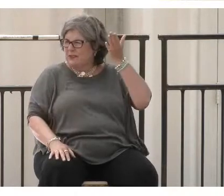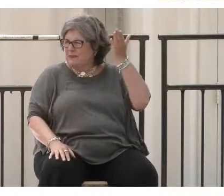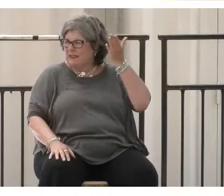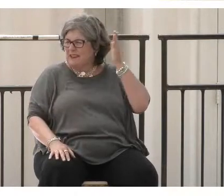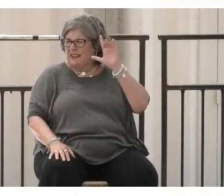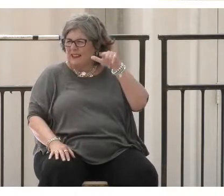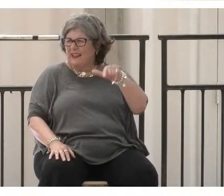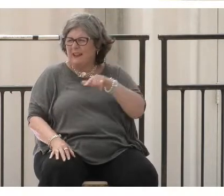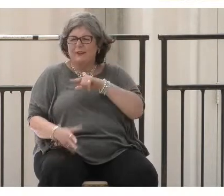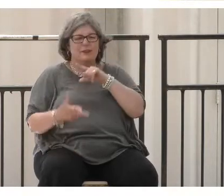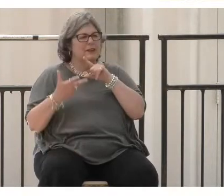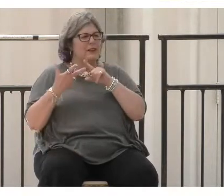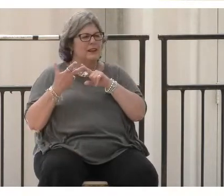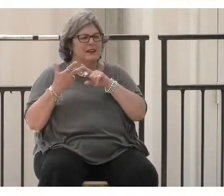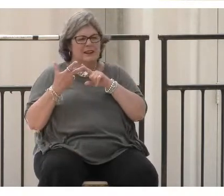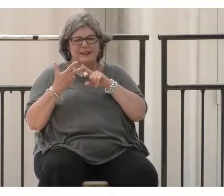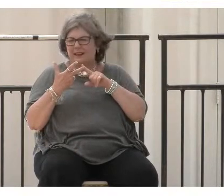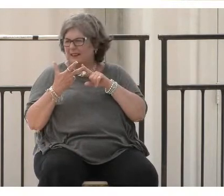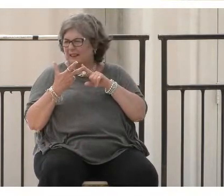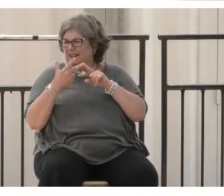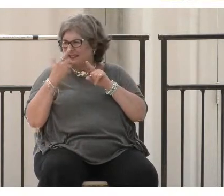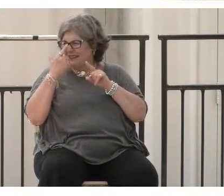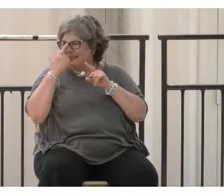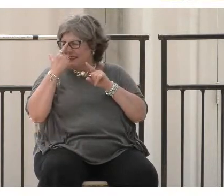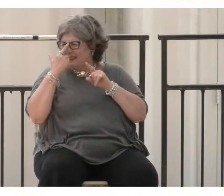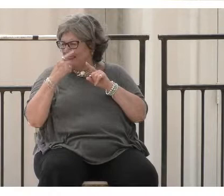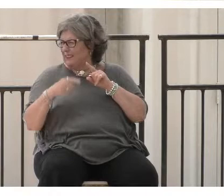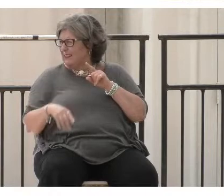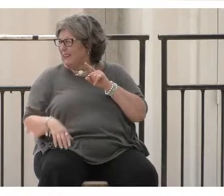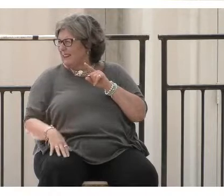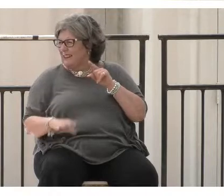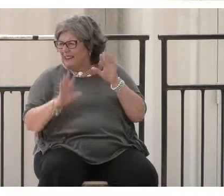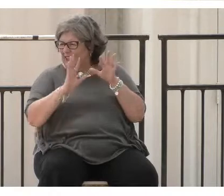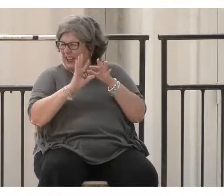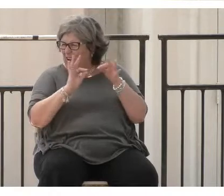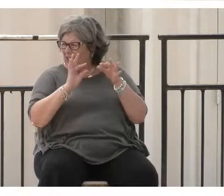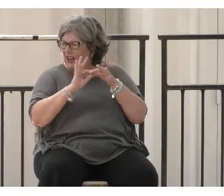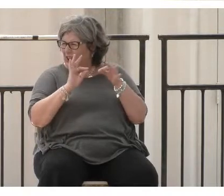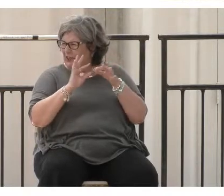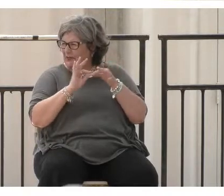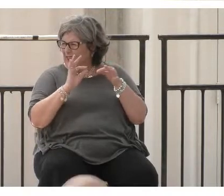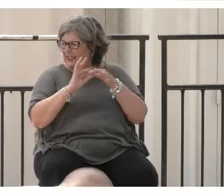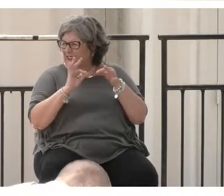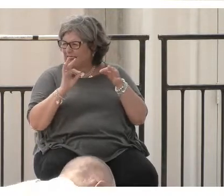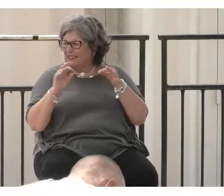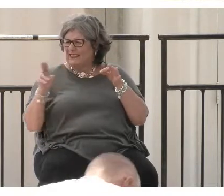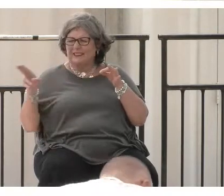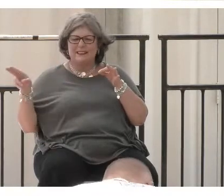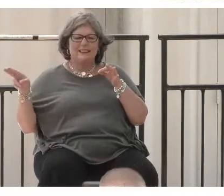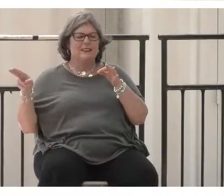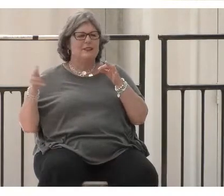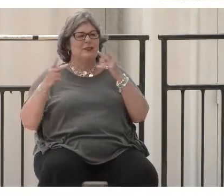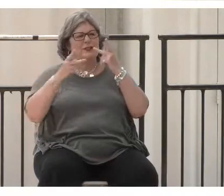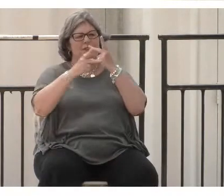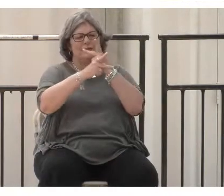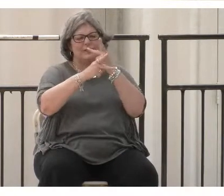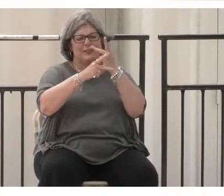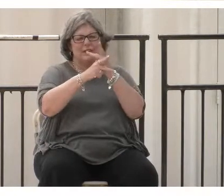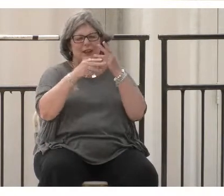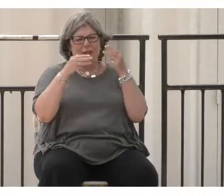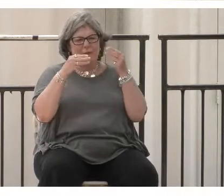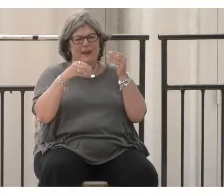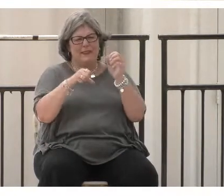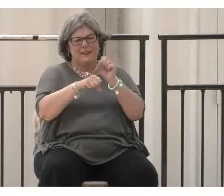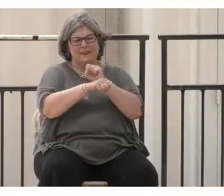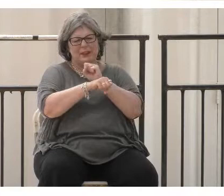well. And Adina, would you like to say any comments or bring? So she's pursuing a methodology also of